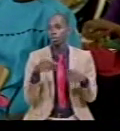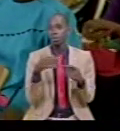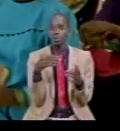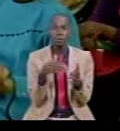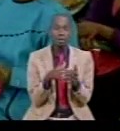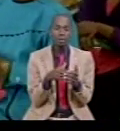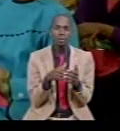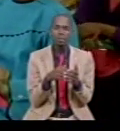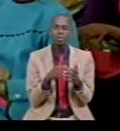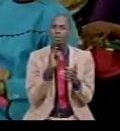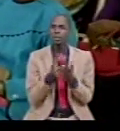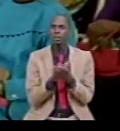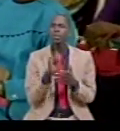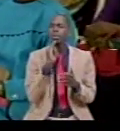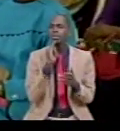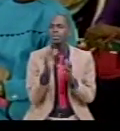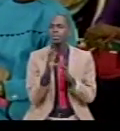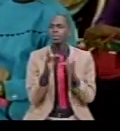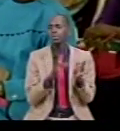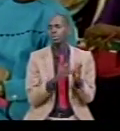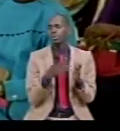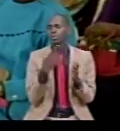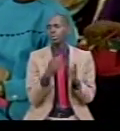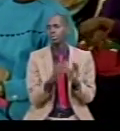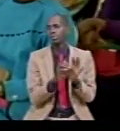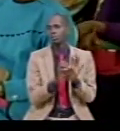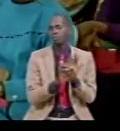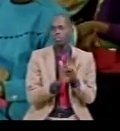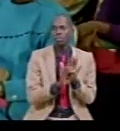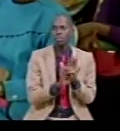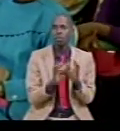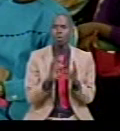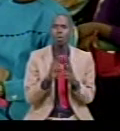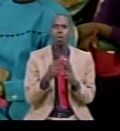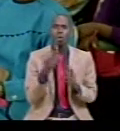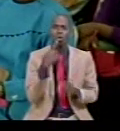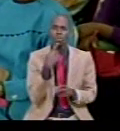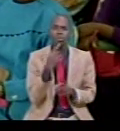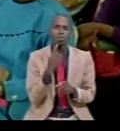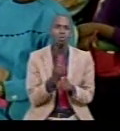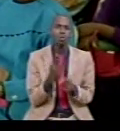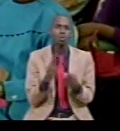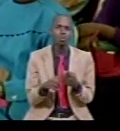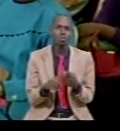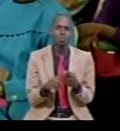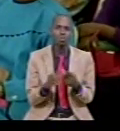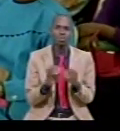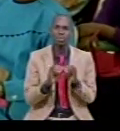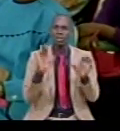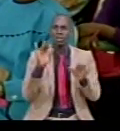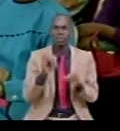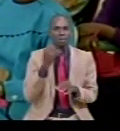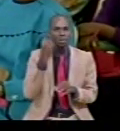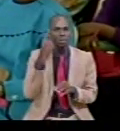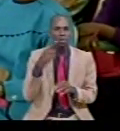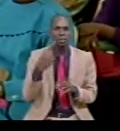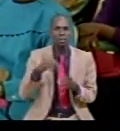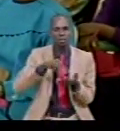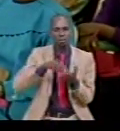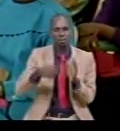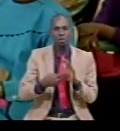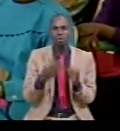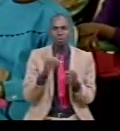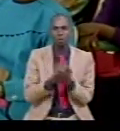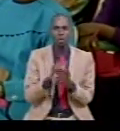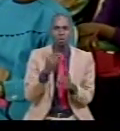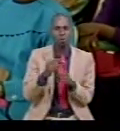escape goat or who I just want to really understand the meaning of the scope good and who is that